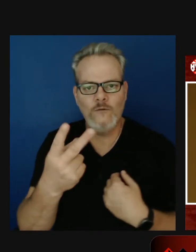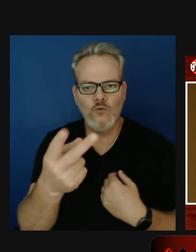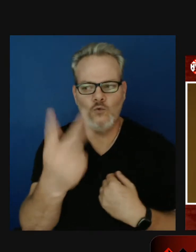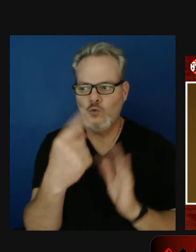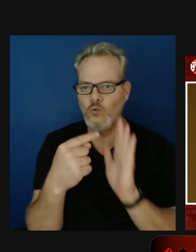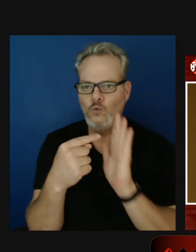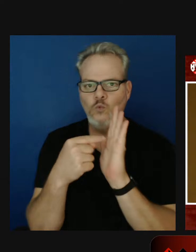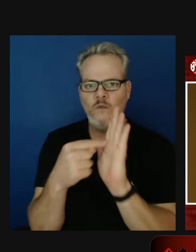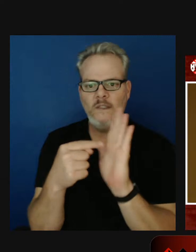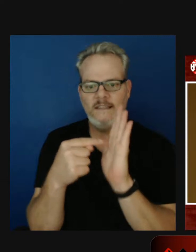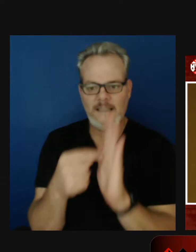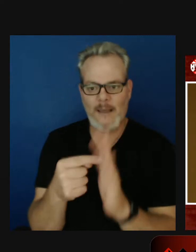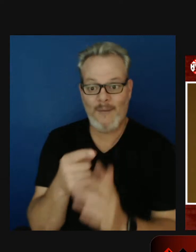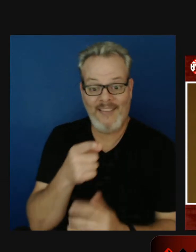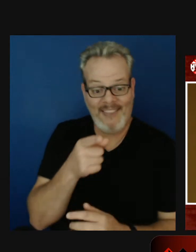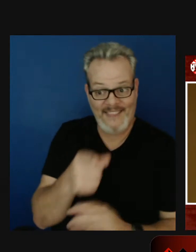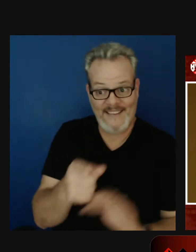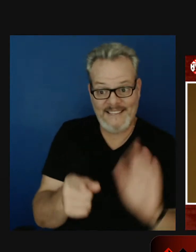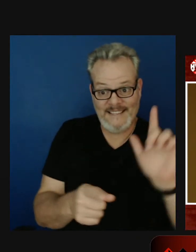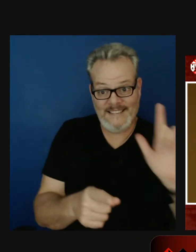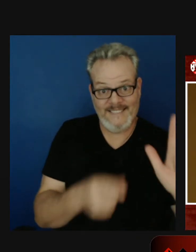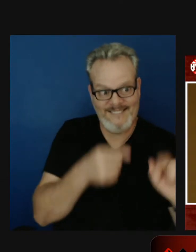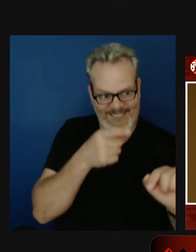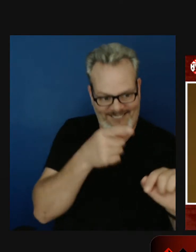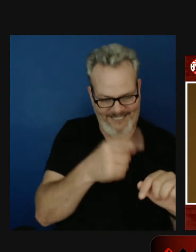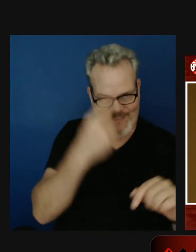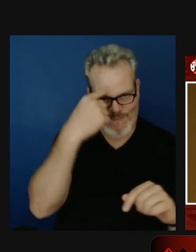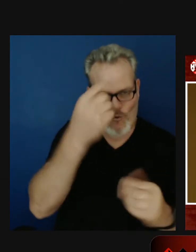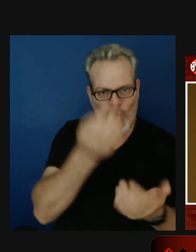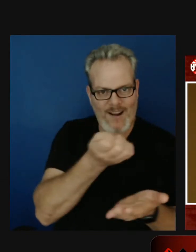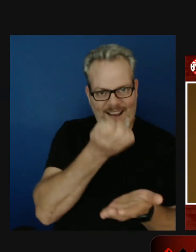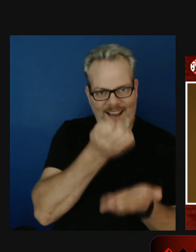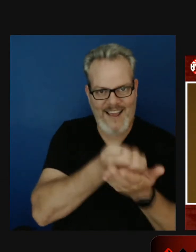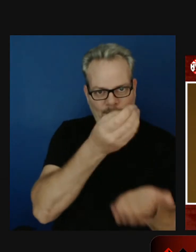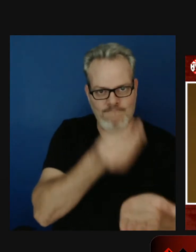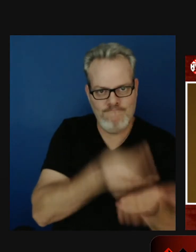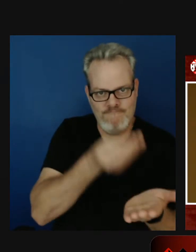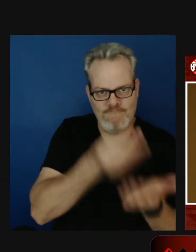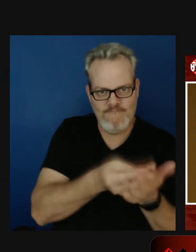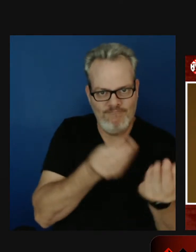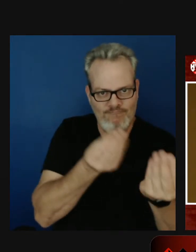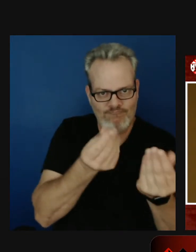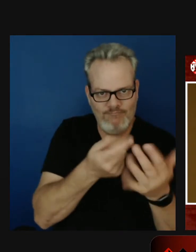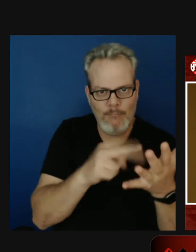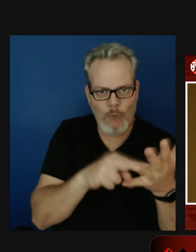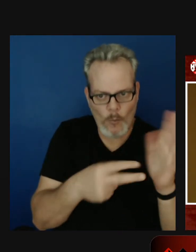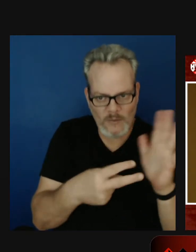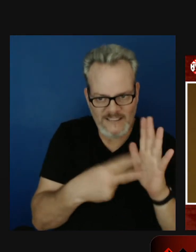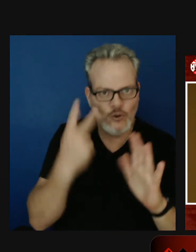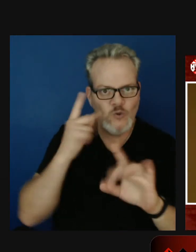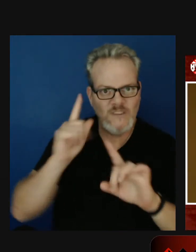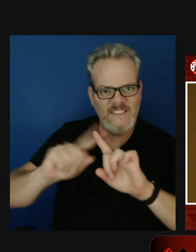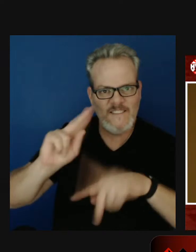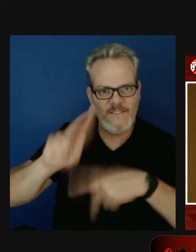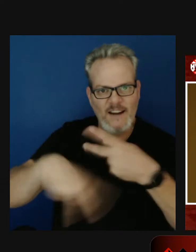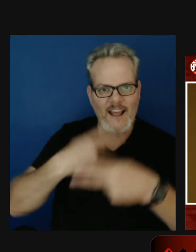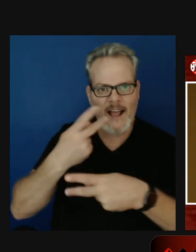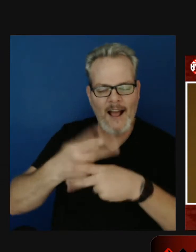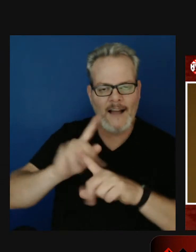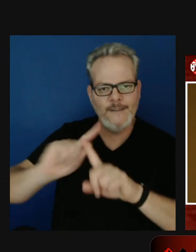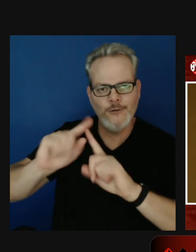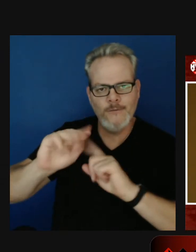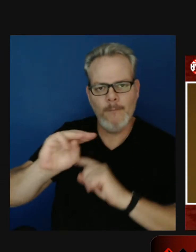one is for economic purposes. Major nickel, copper, and platinum group element deposits of the world. So all things that are